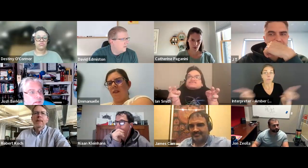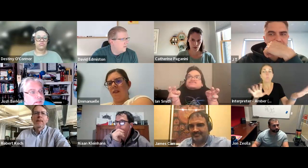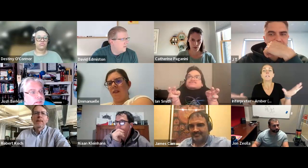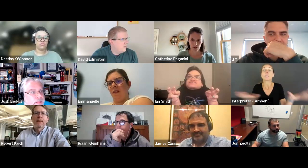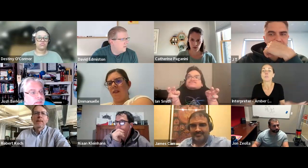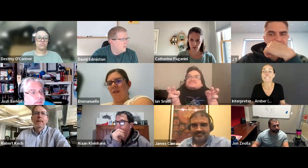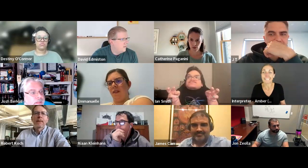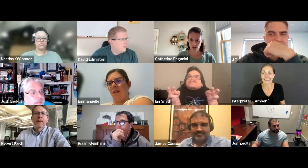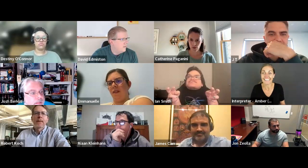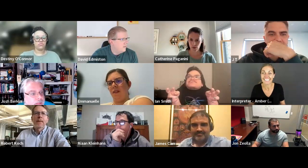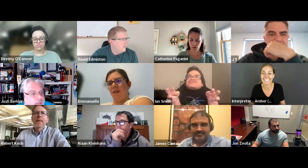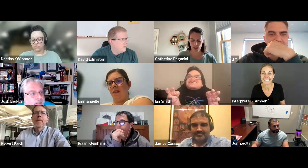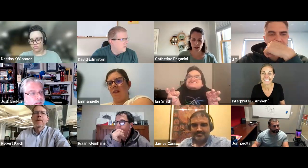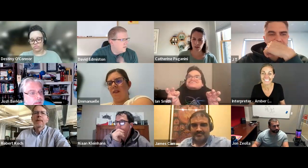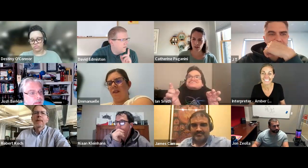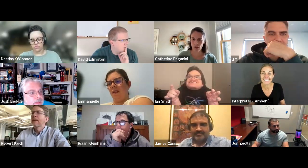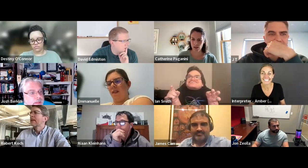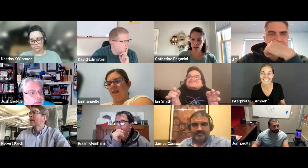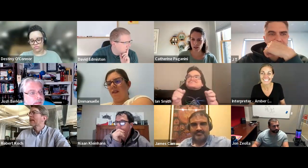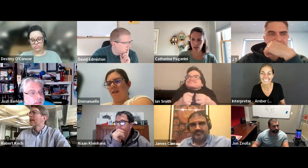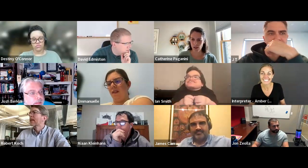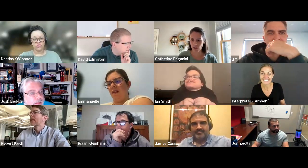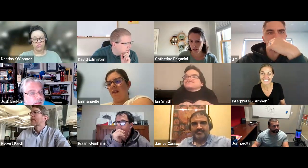So which one are you looking at?